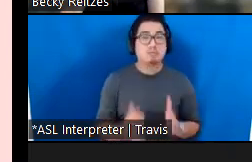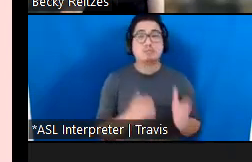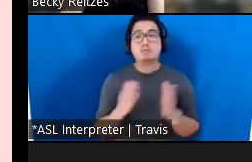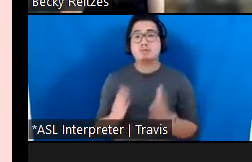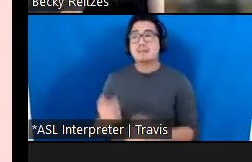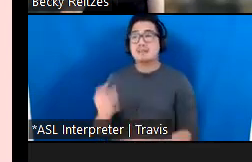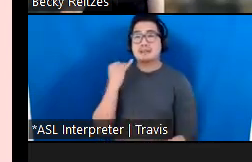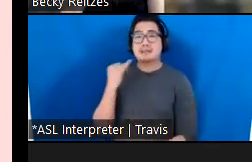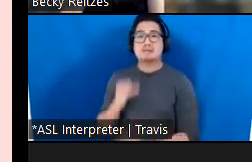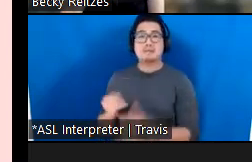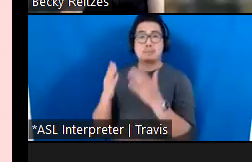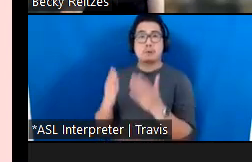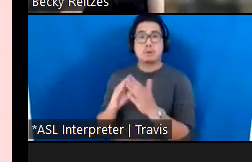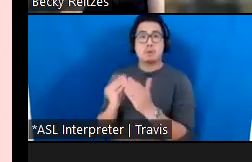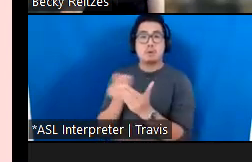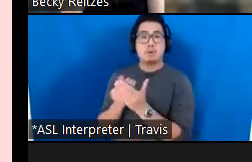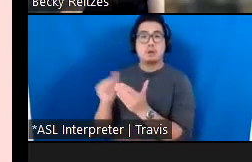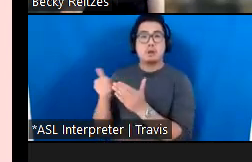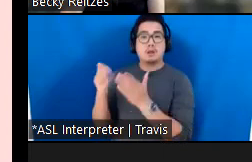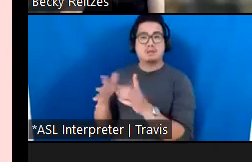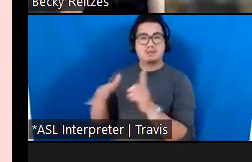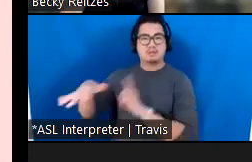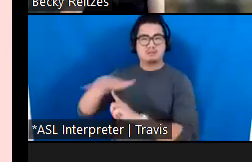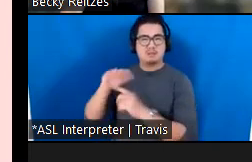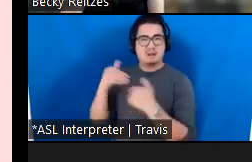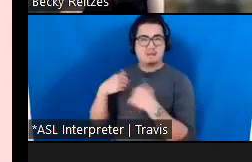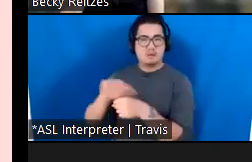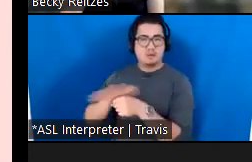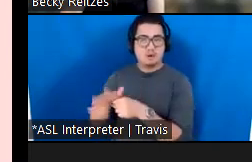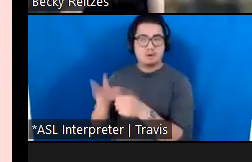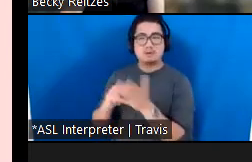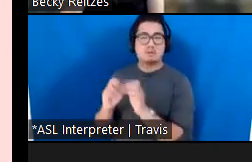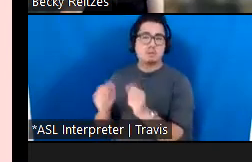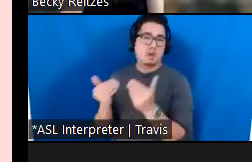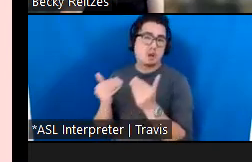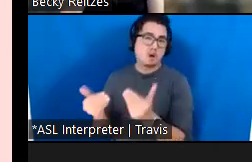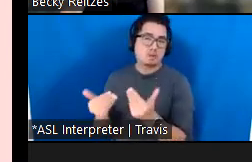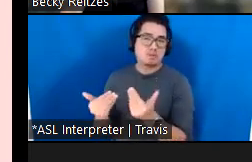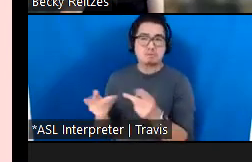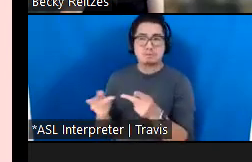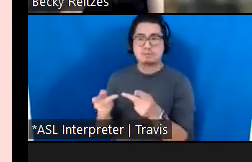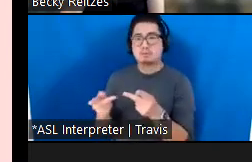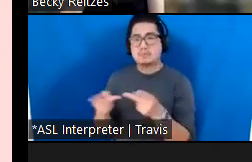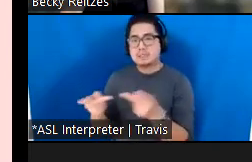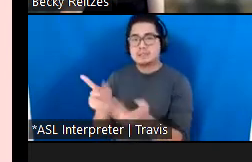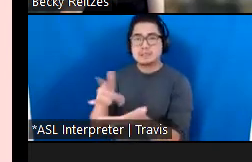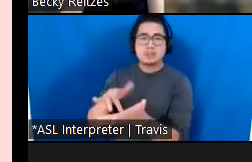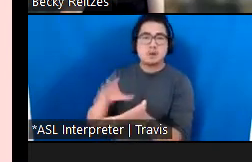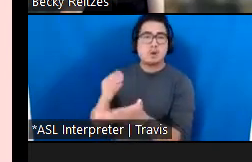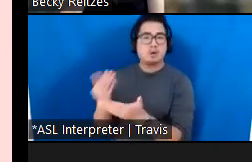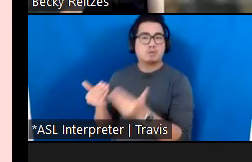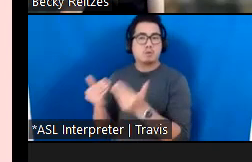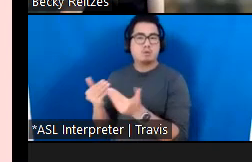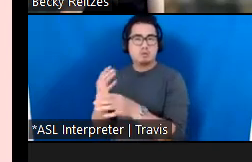test or go and get tested at, we often say 5 days. I would say like 3 days, and then again at